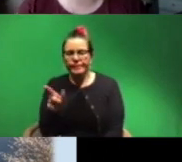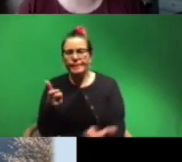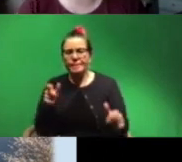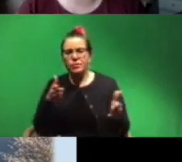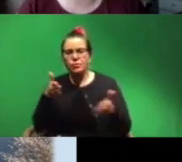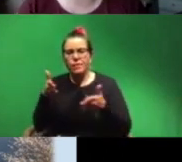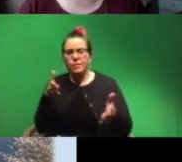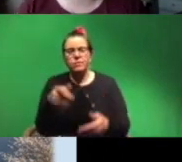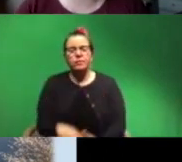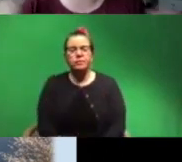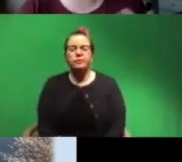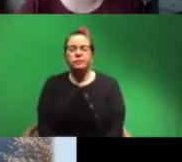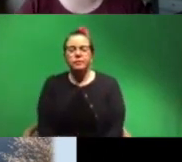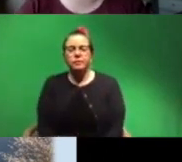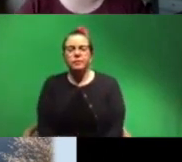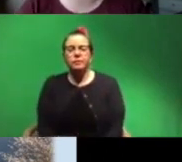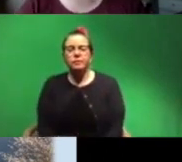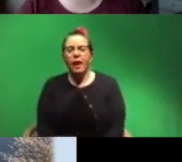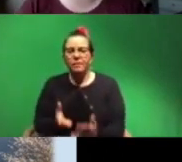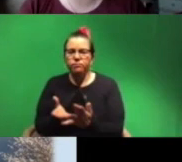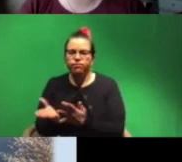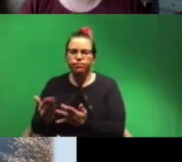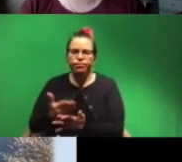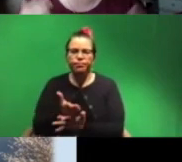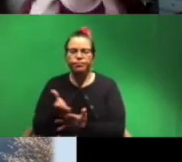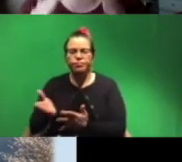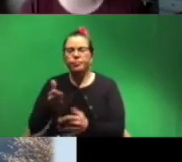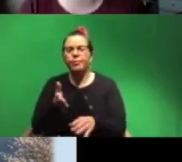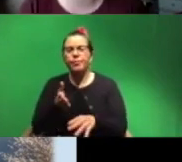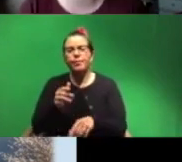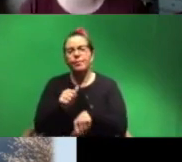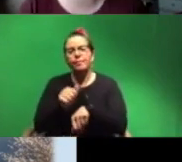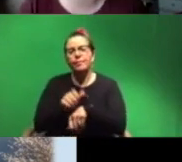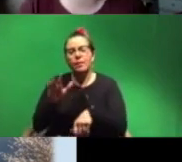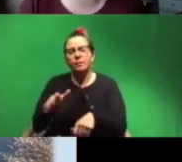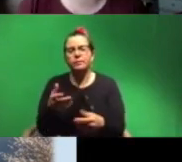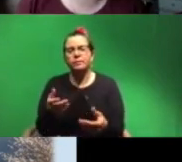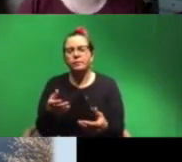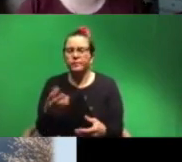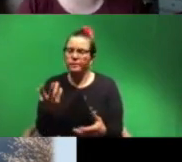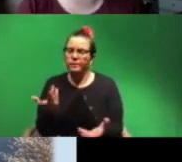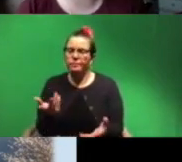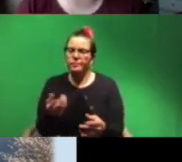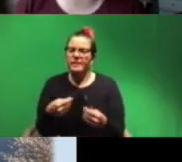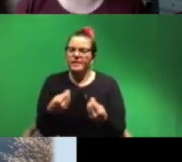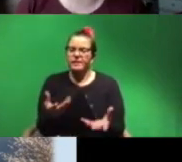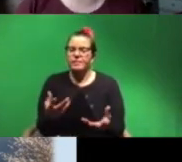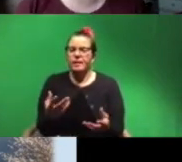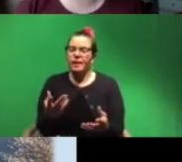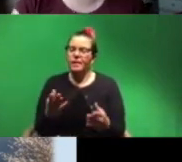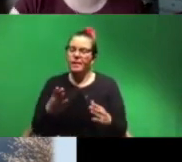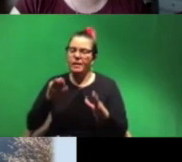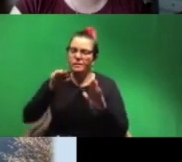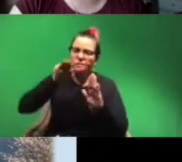get that carves through the Himalayas and gives those mountains that really kind of the steep